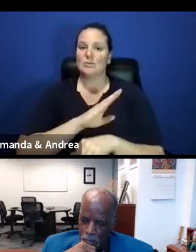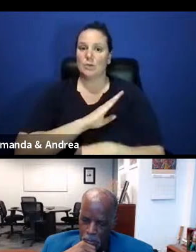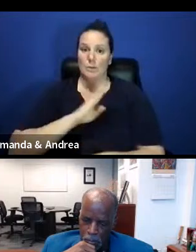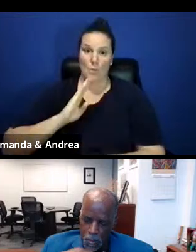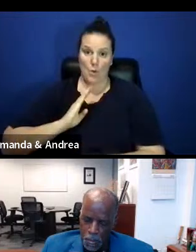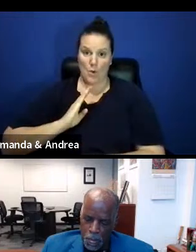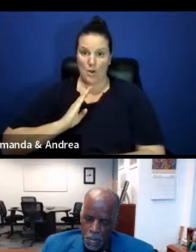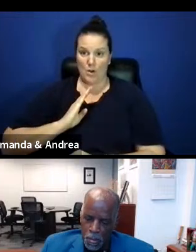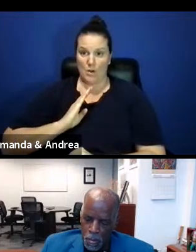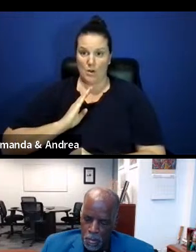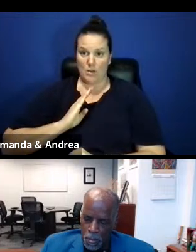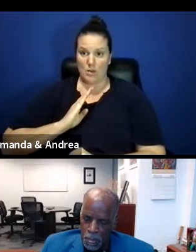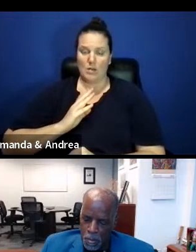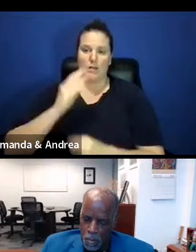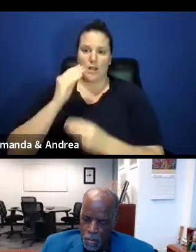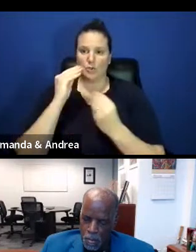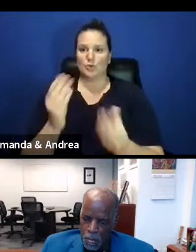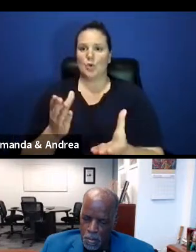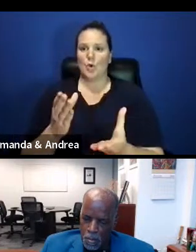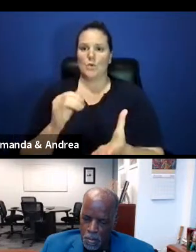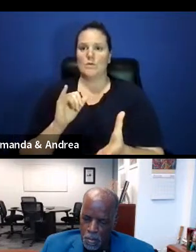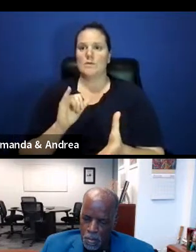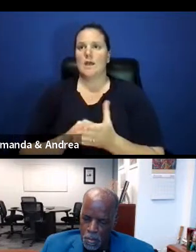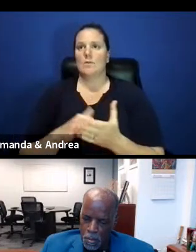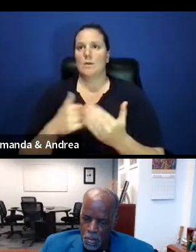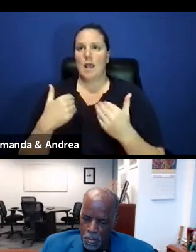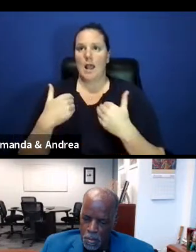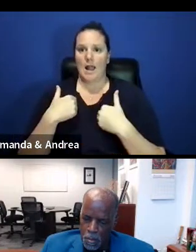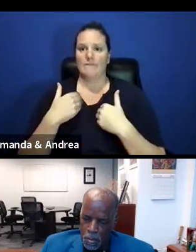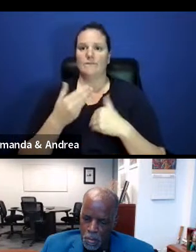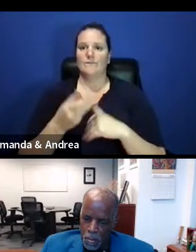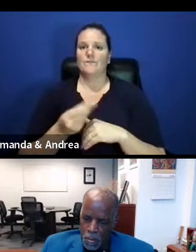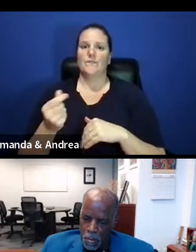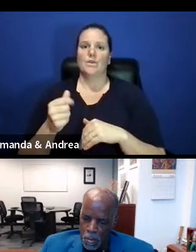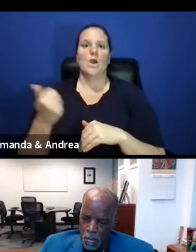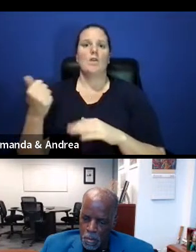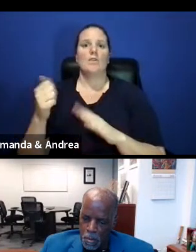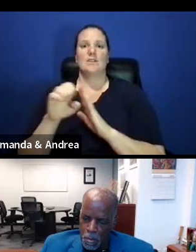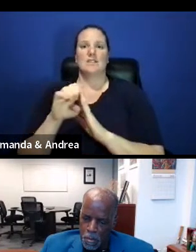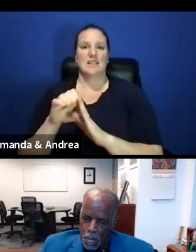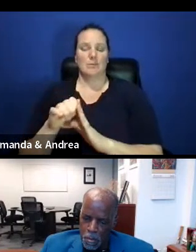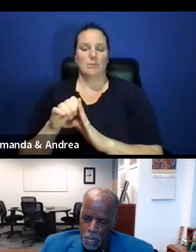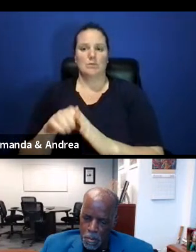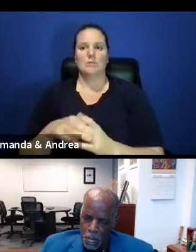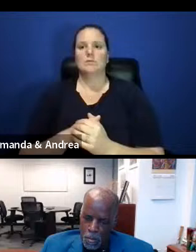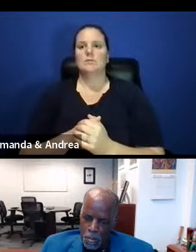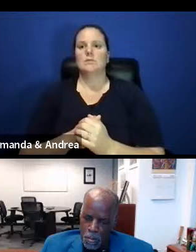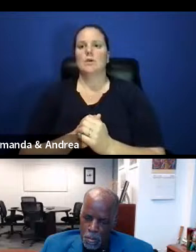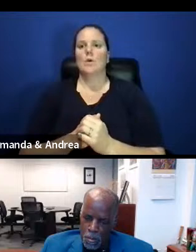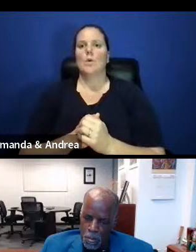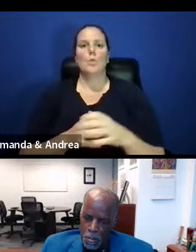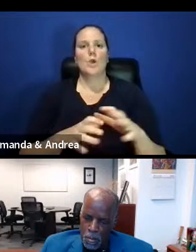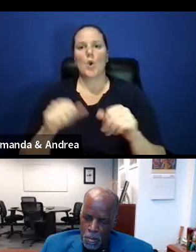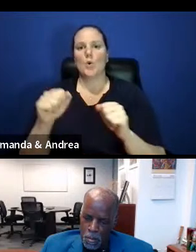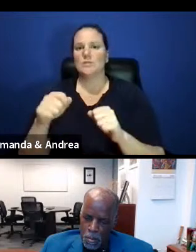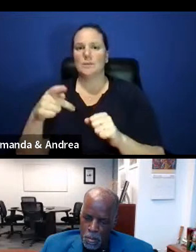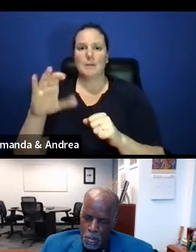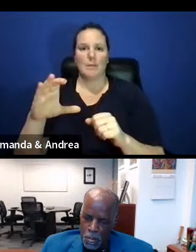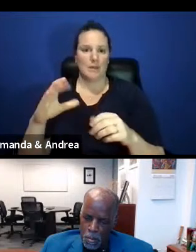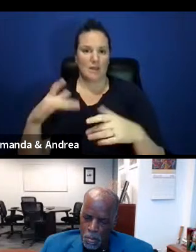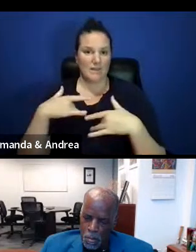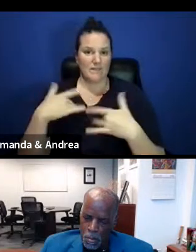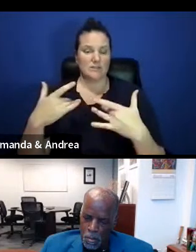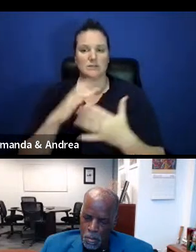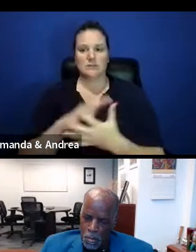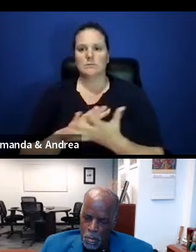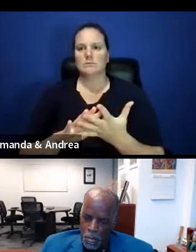also will note that as we have a couple other examples, you know, as we've hosted public events, I'll go